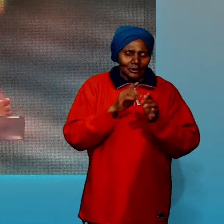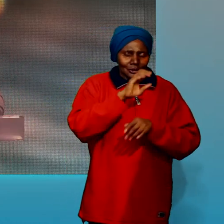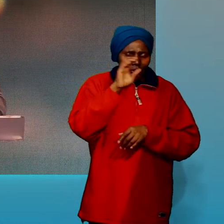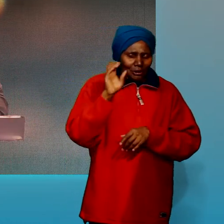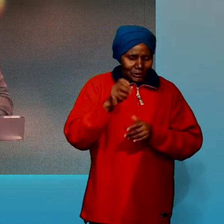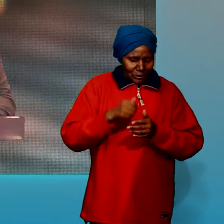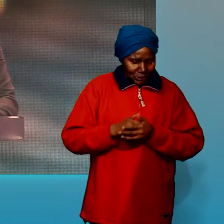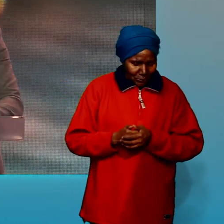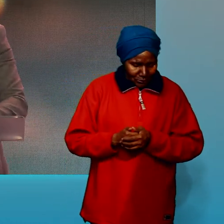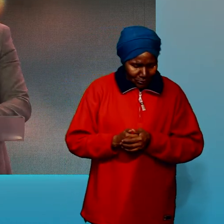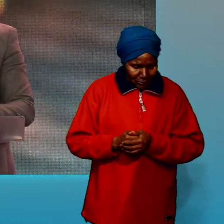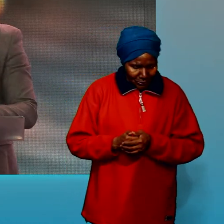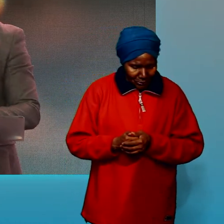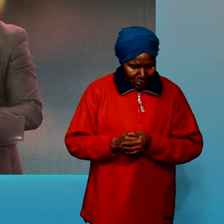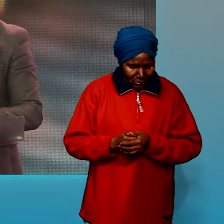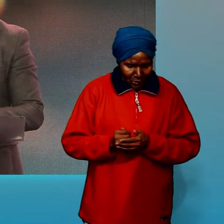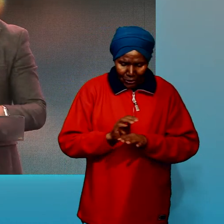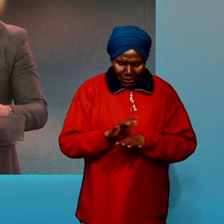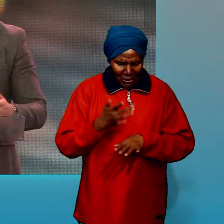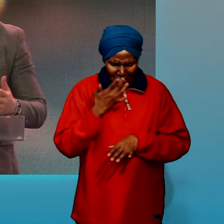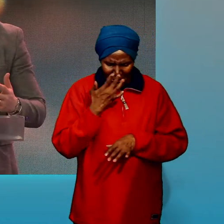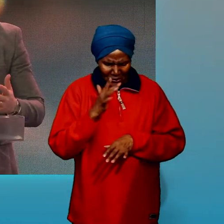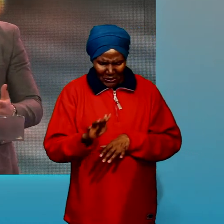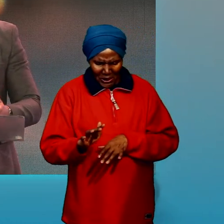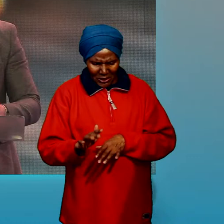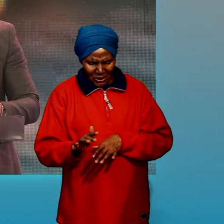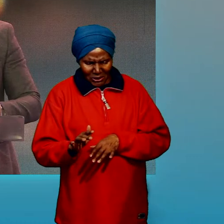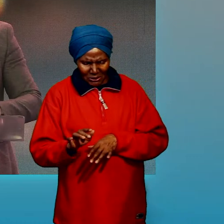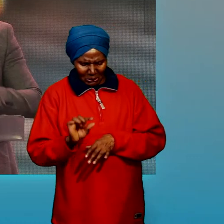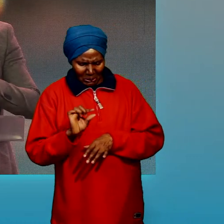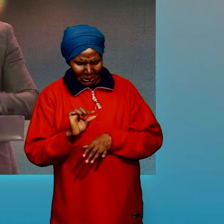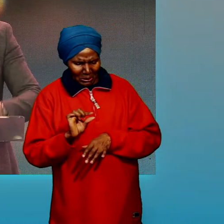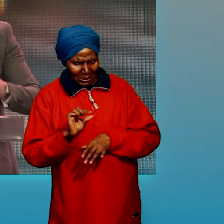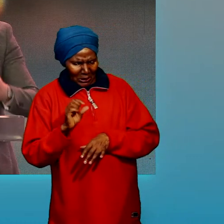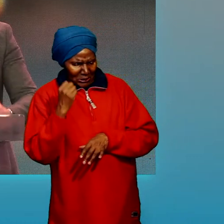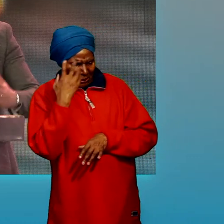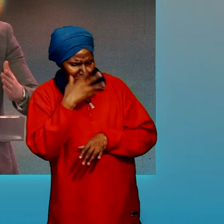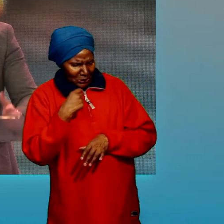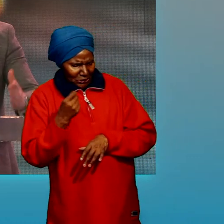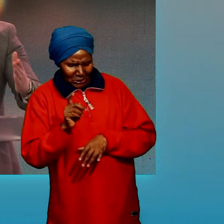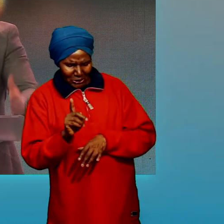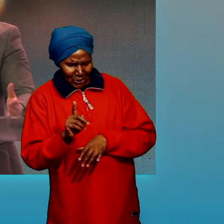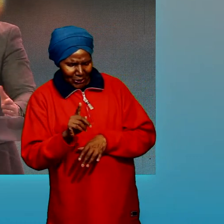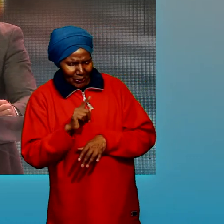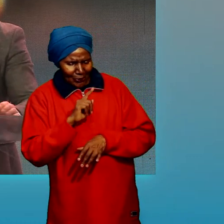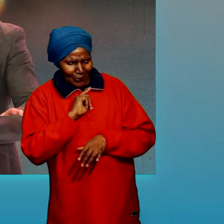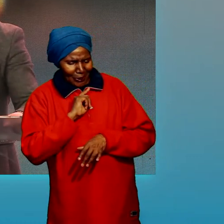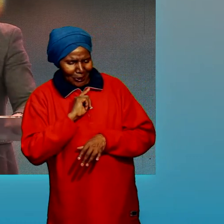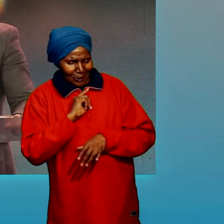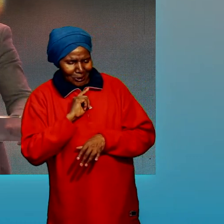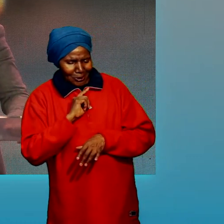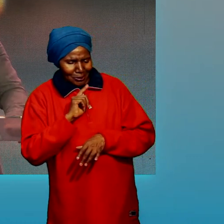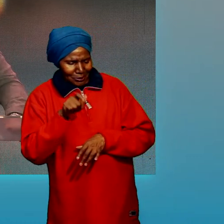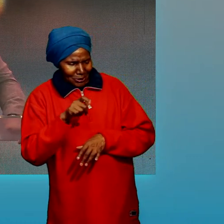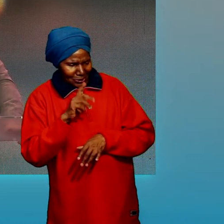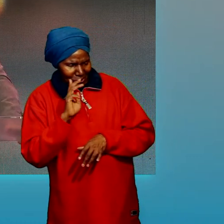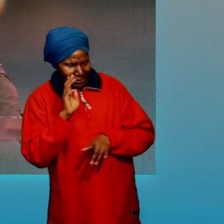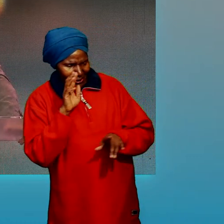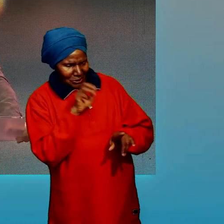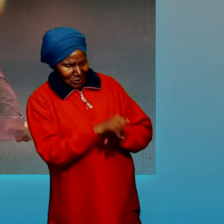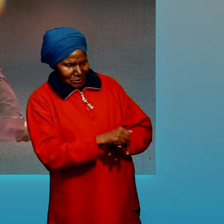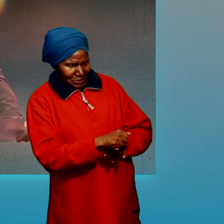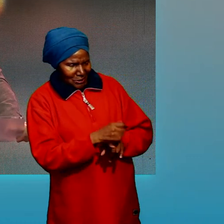a superficial, shallow, or surface level spirituality. You're going to get found out.